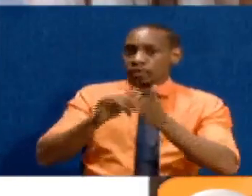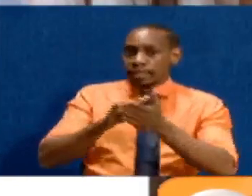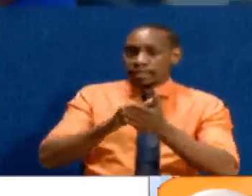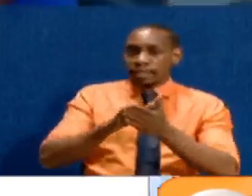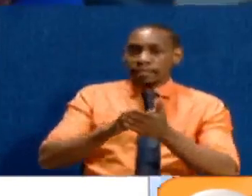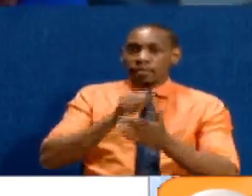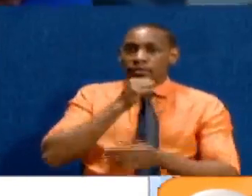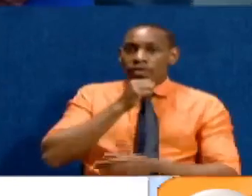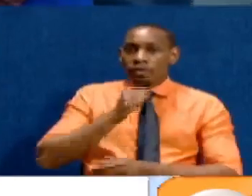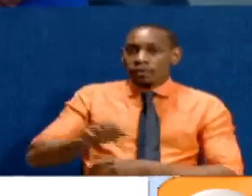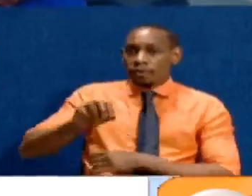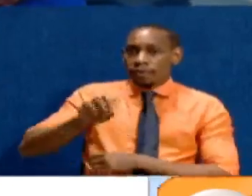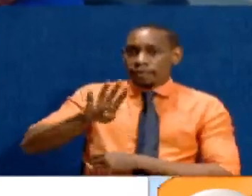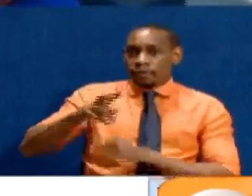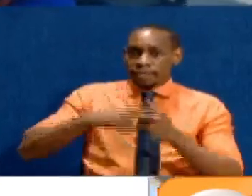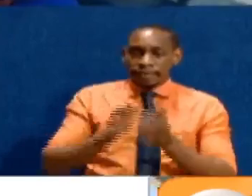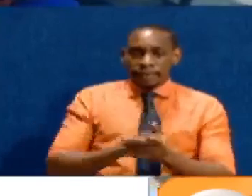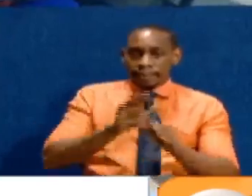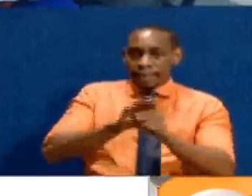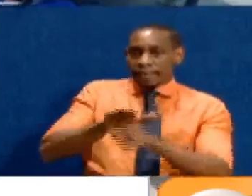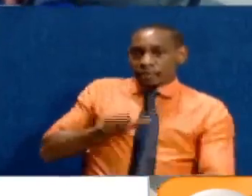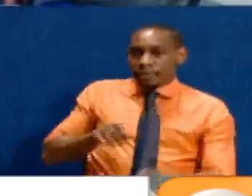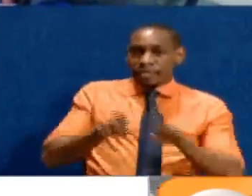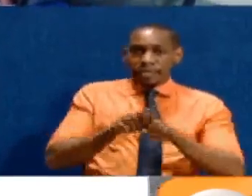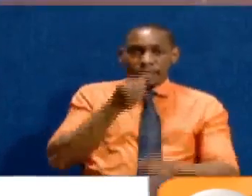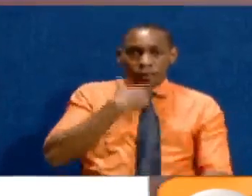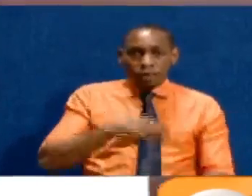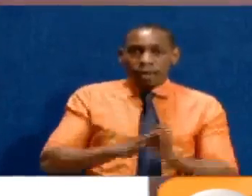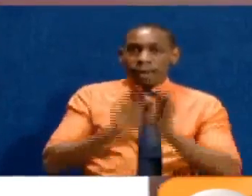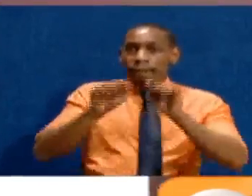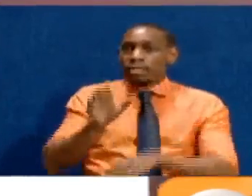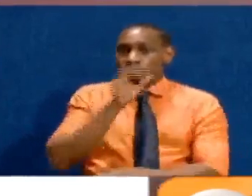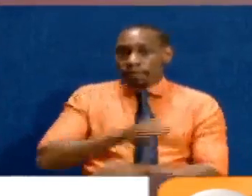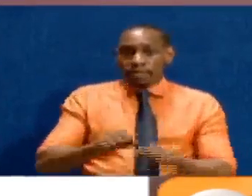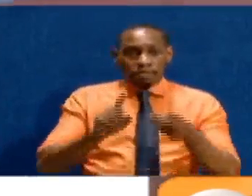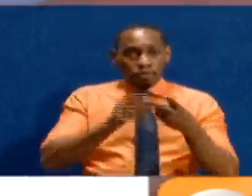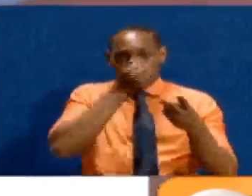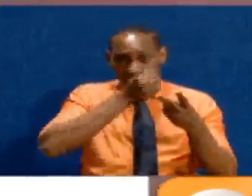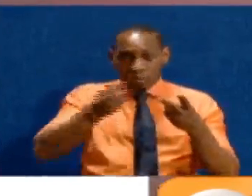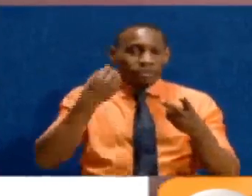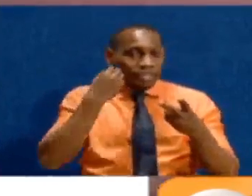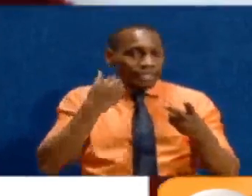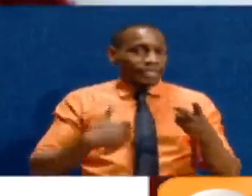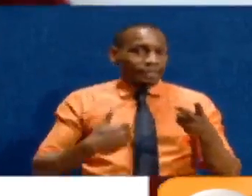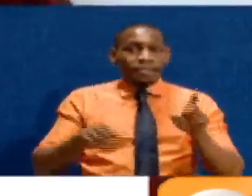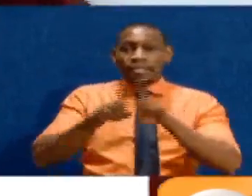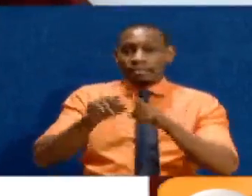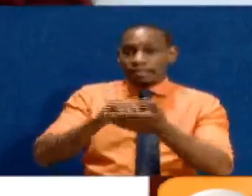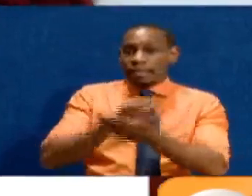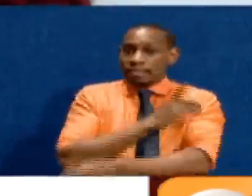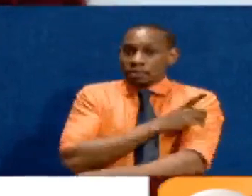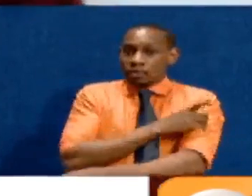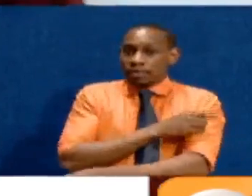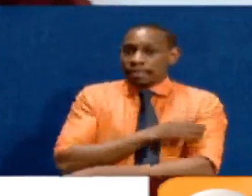is 47. For most women in Mwende's age group, they can easily miss or ignore the signs, which is why Dr.